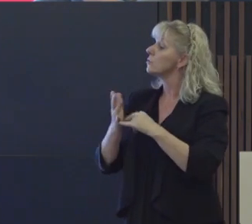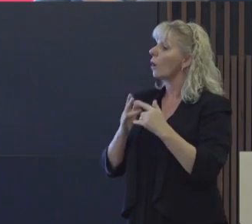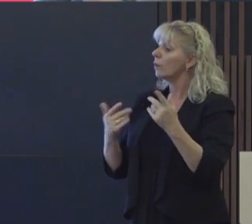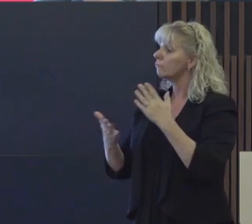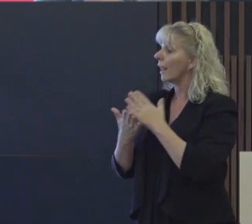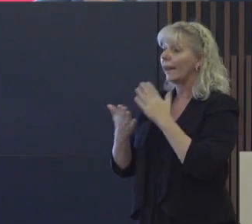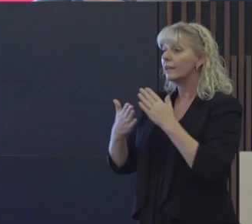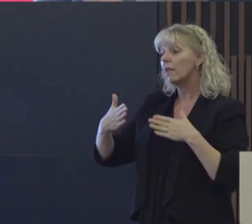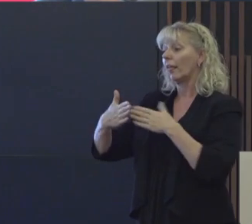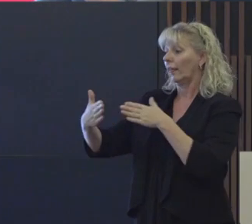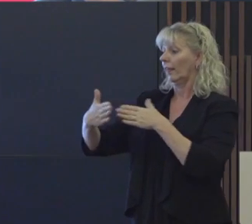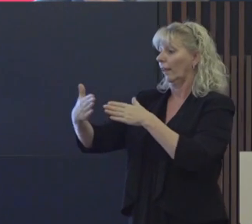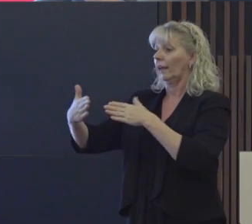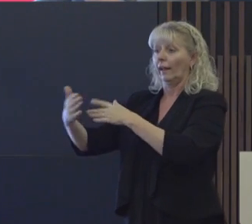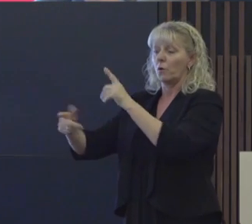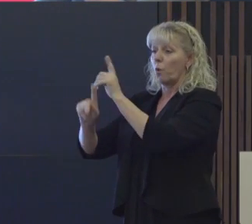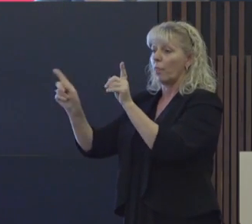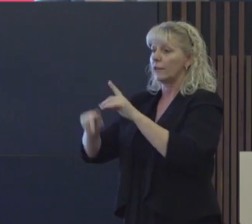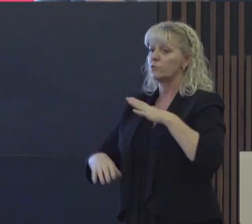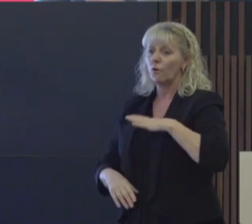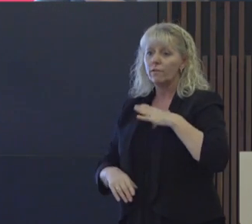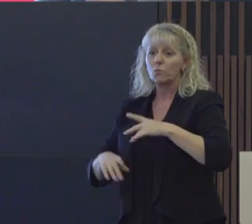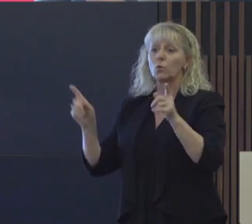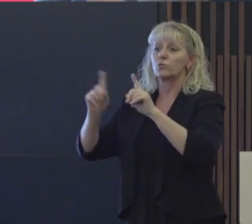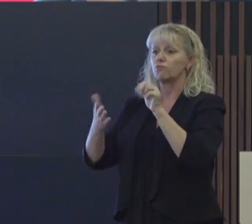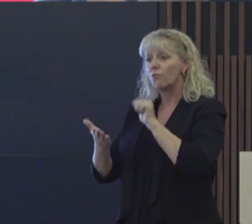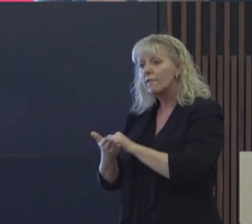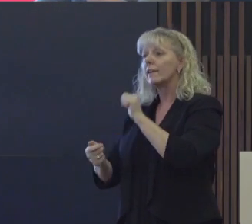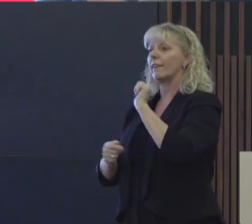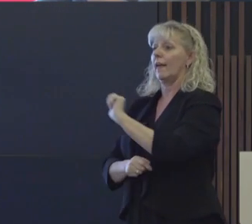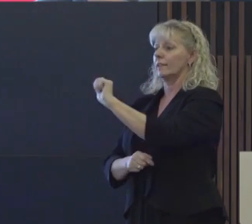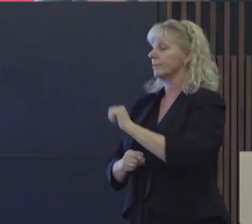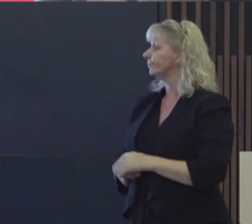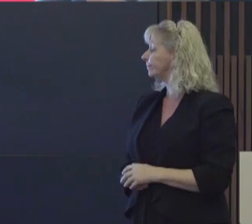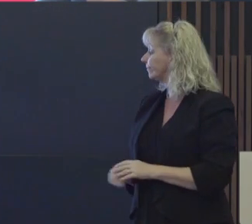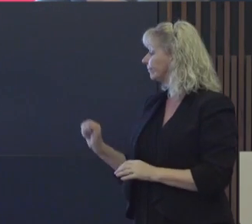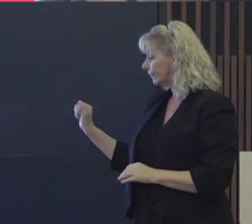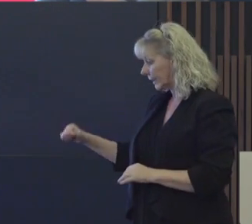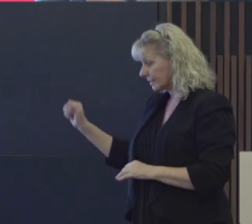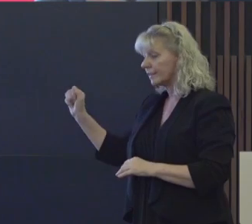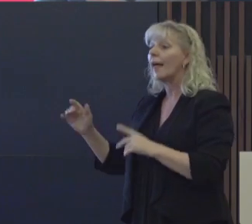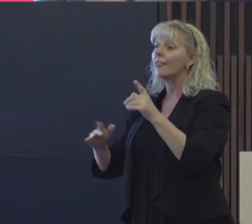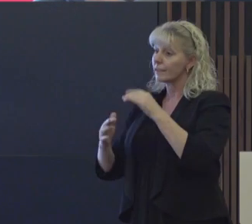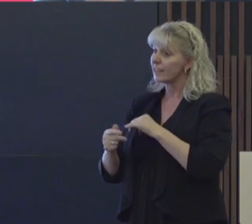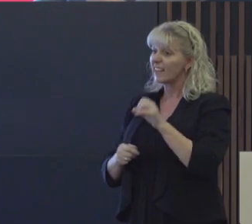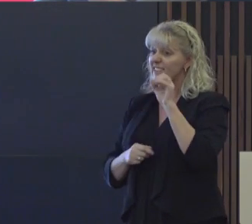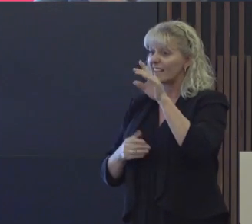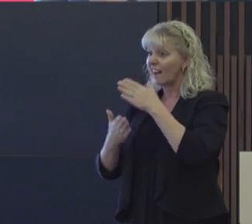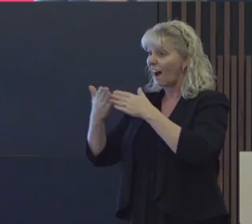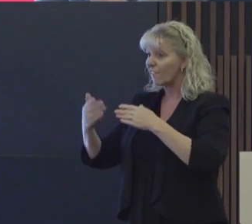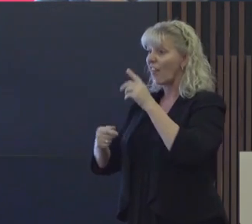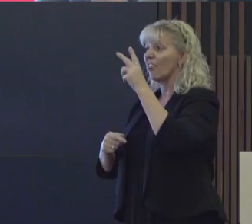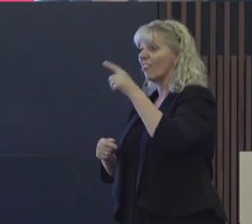they deserve and what's rightfully theirs. Well, that's right, and there's what adds to it is that's 10,500, but there's